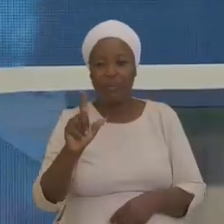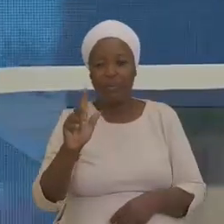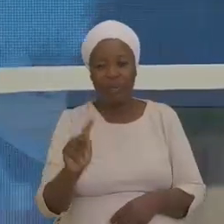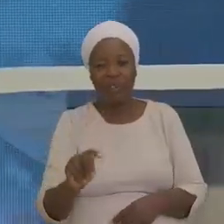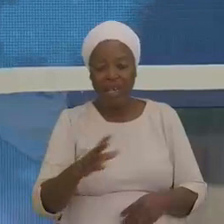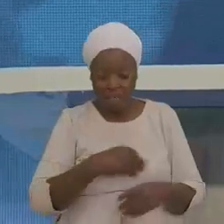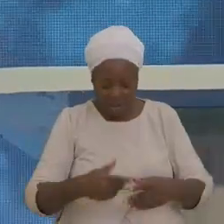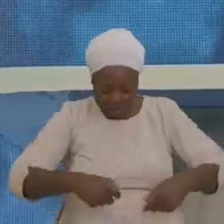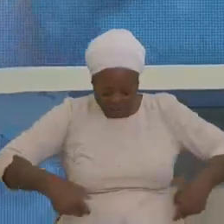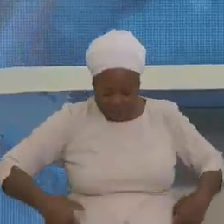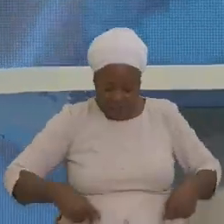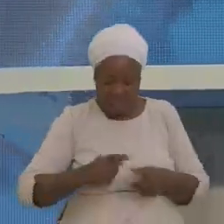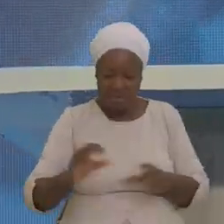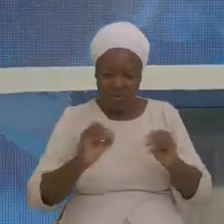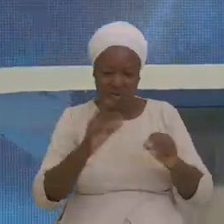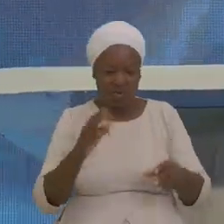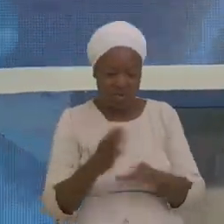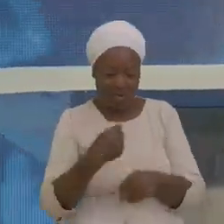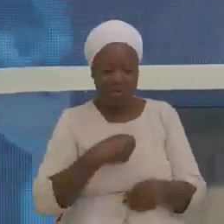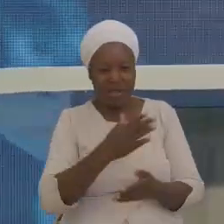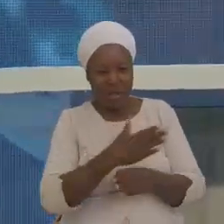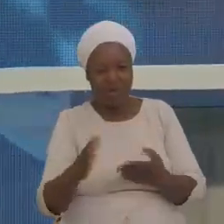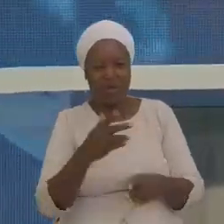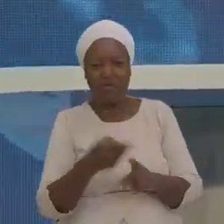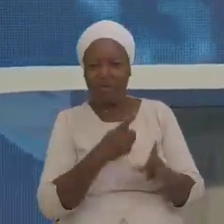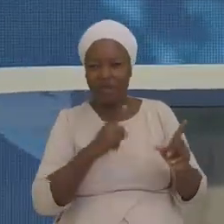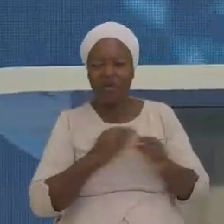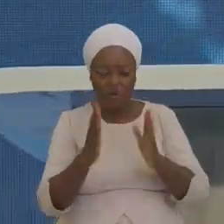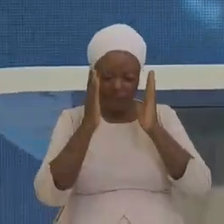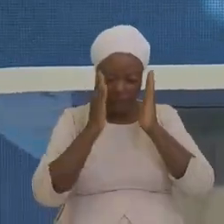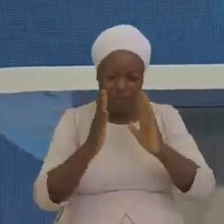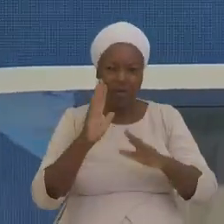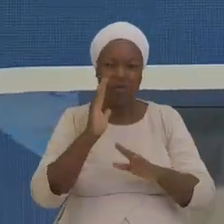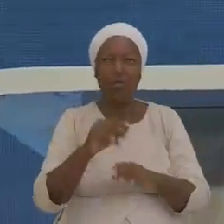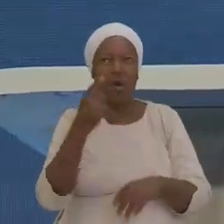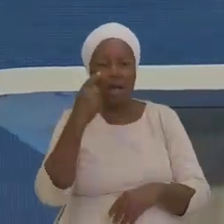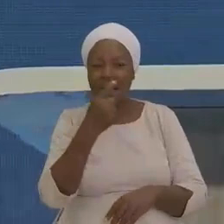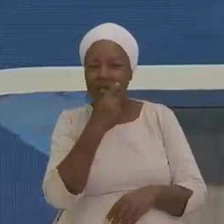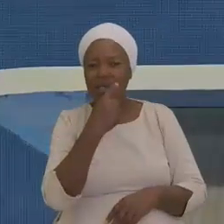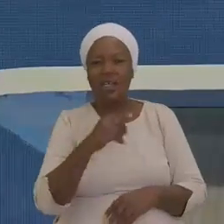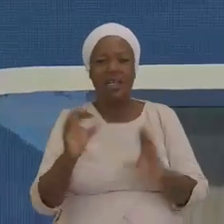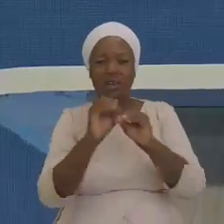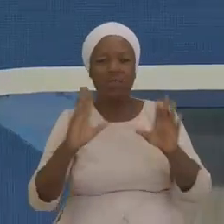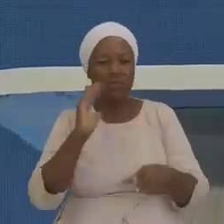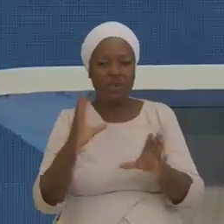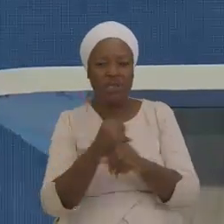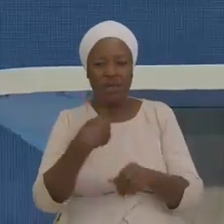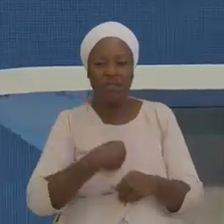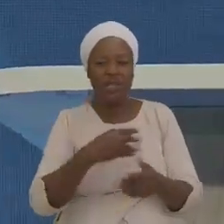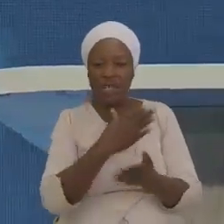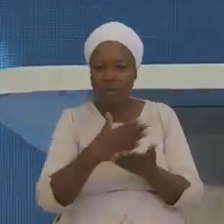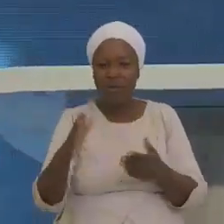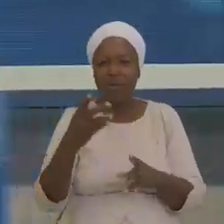me away from the Lord. You focus your sight, nothing will take me away from